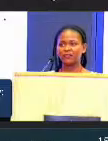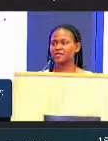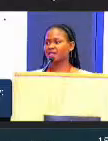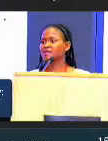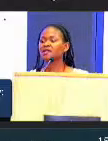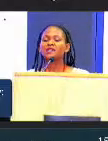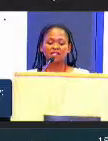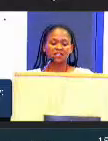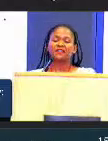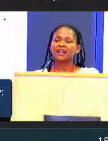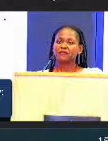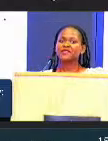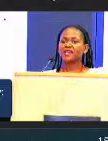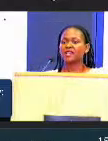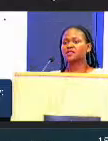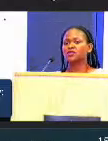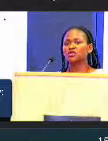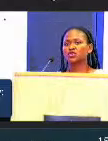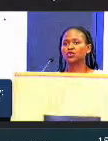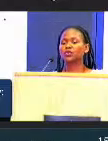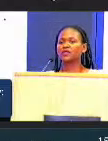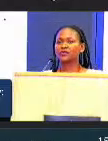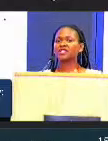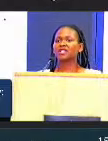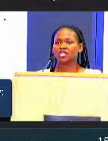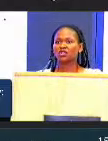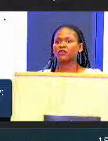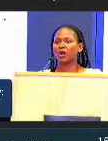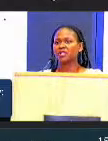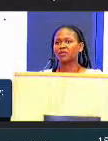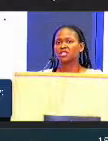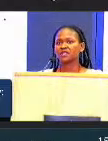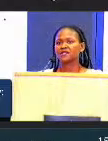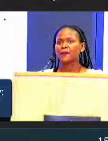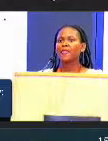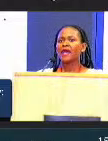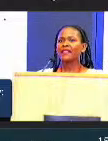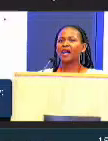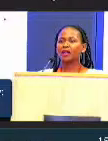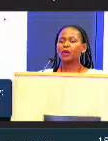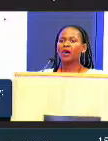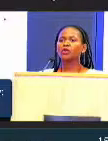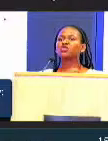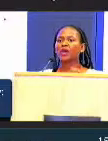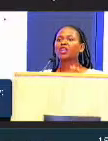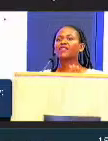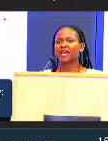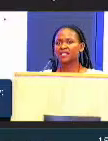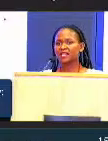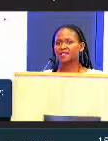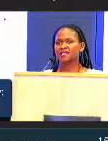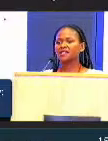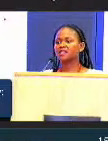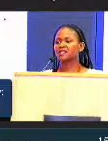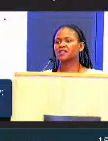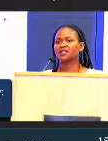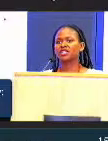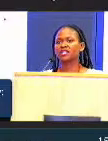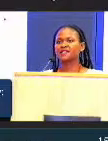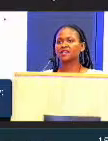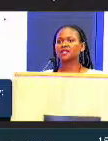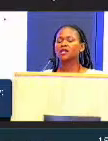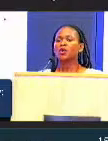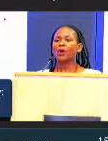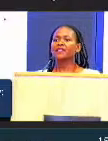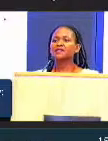65%. 65% to the reduction of carbon emissions. And I will dwell on that as I initially